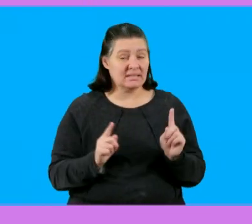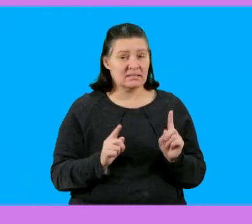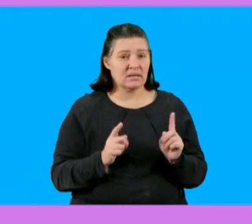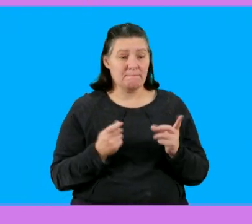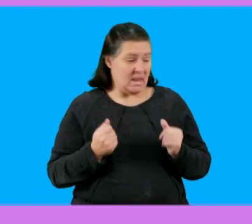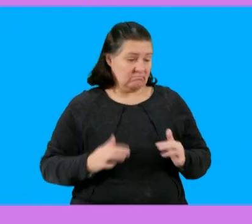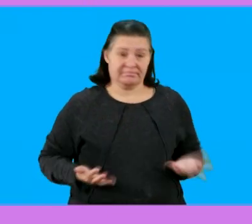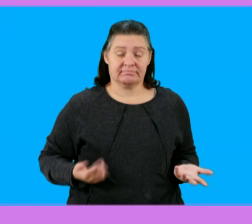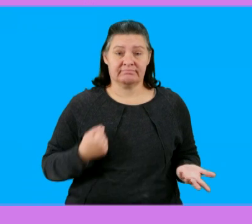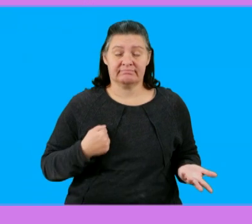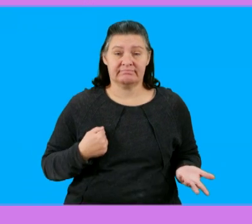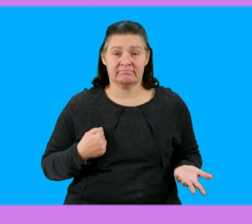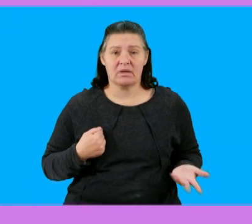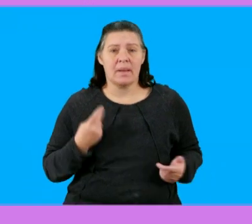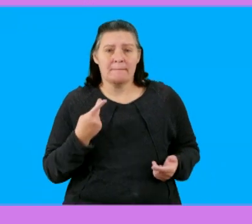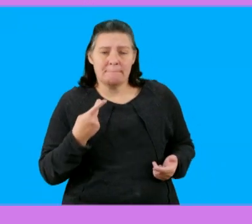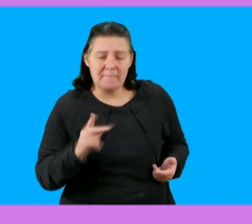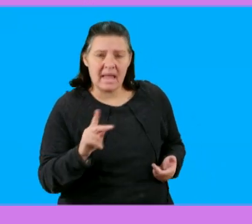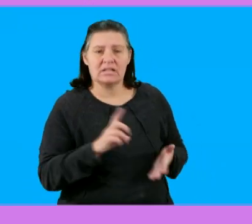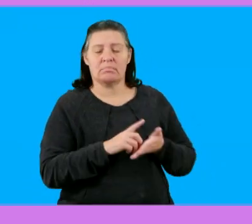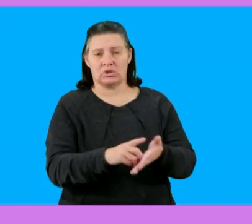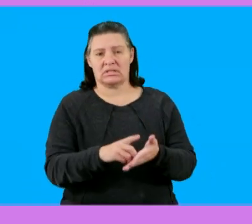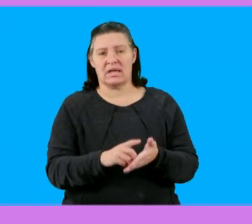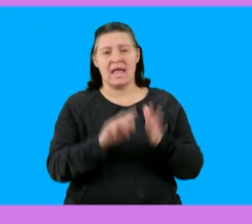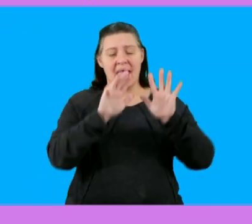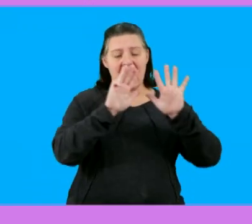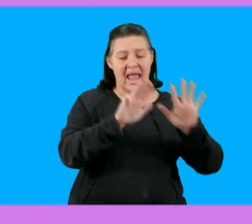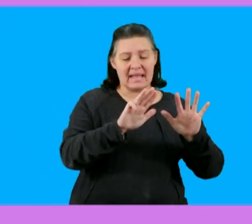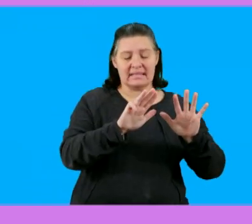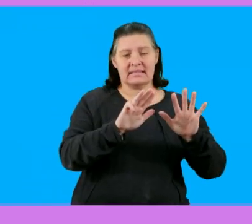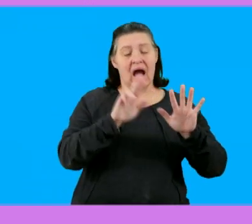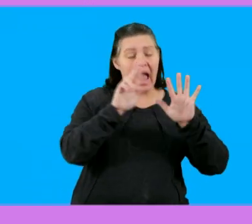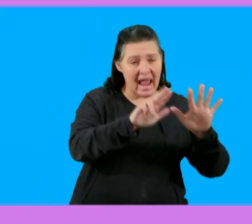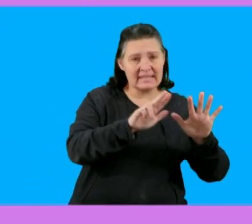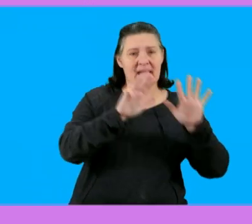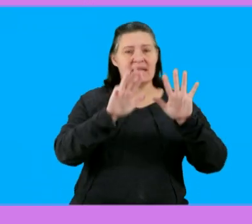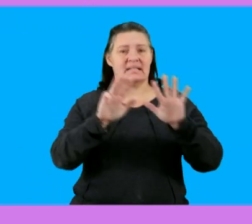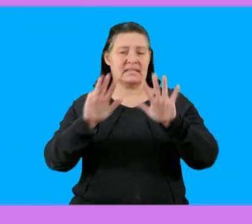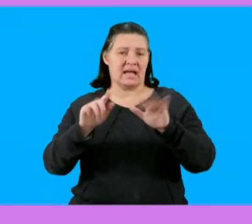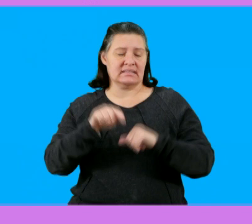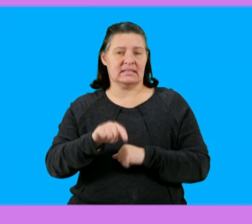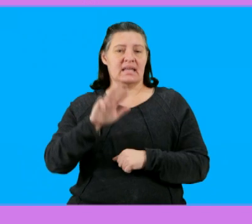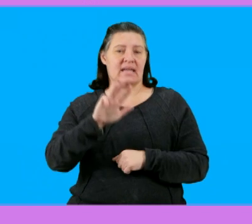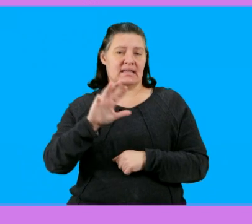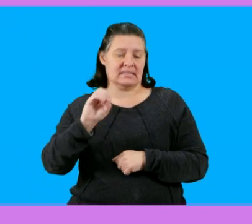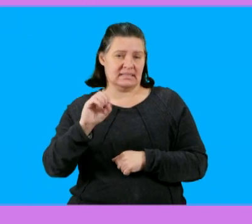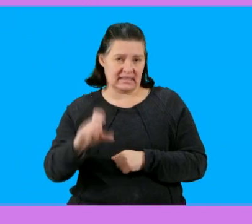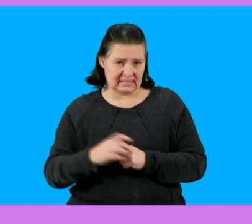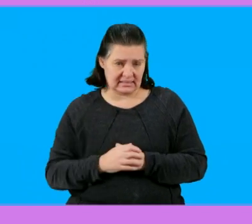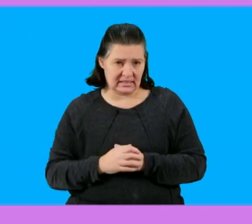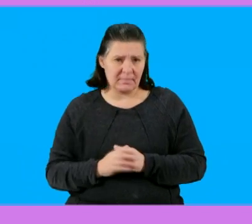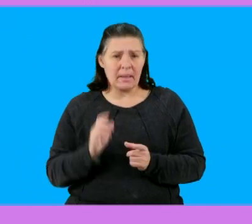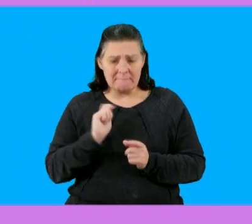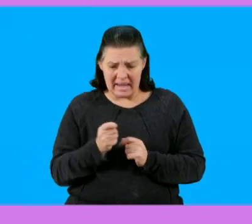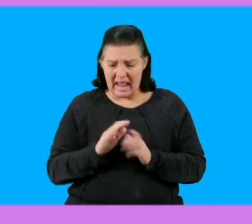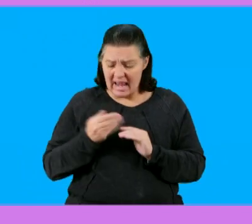now, he don't have that kind of money. He's paying a deposit of 899 Rand and 90 cents. So therefore, there's still a big